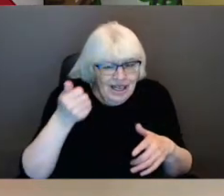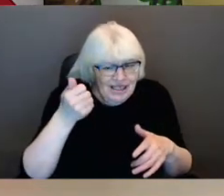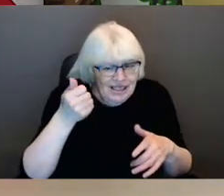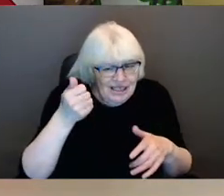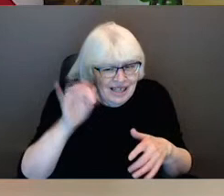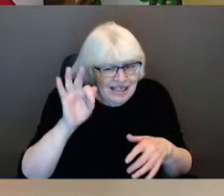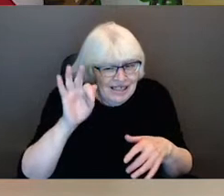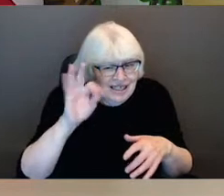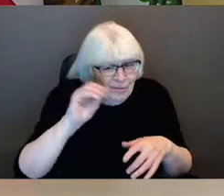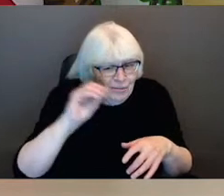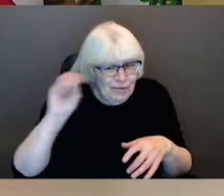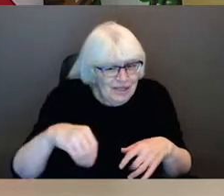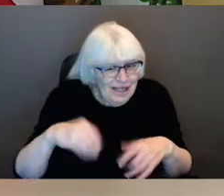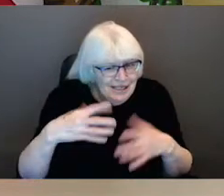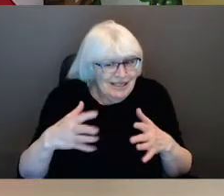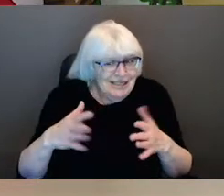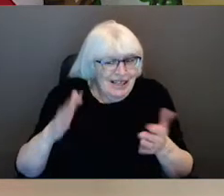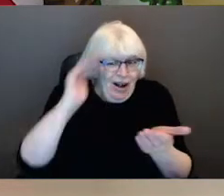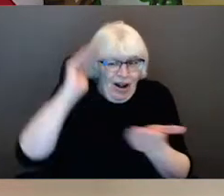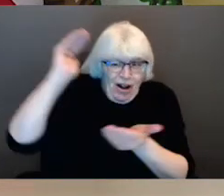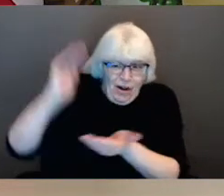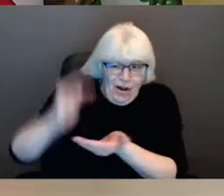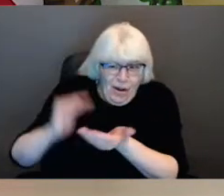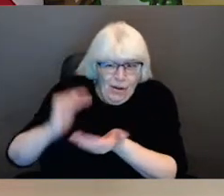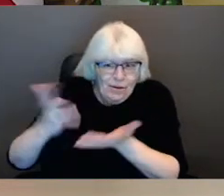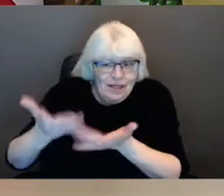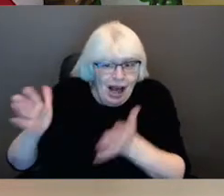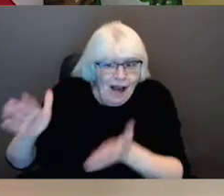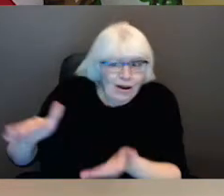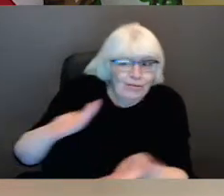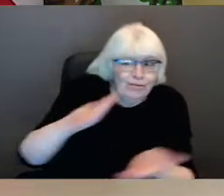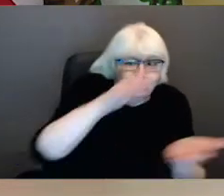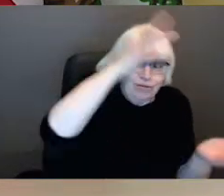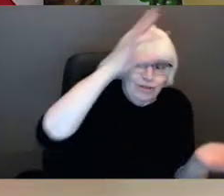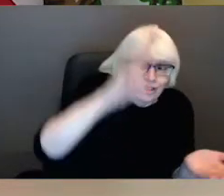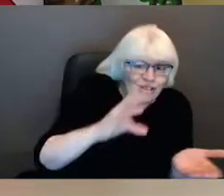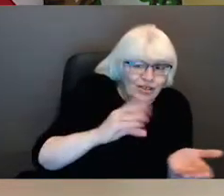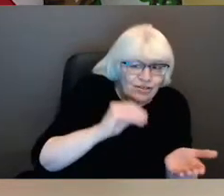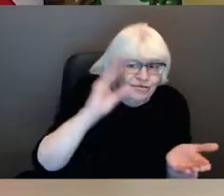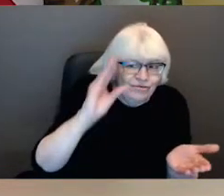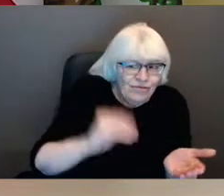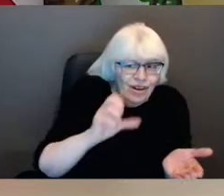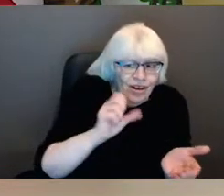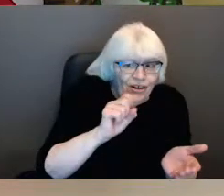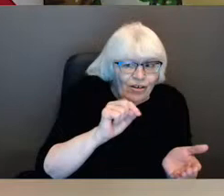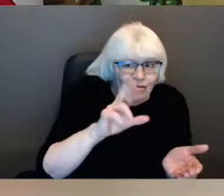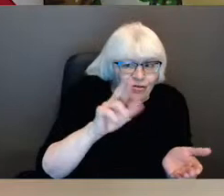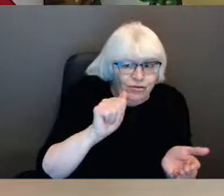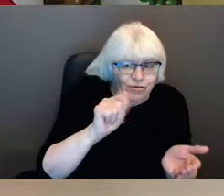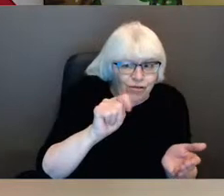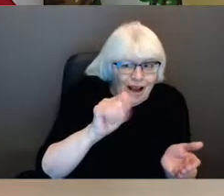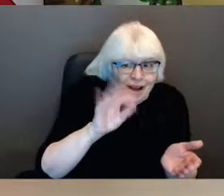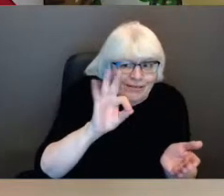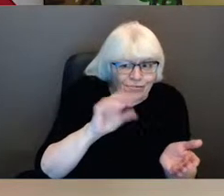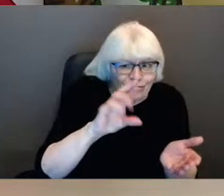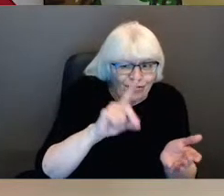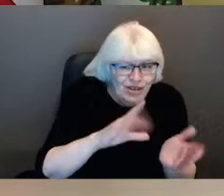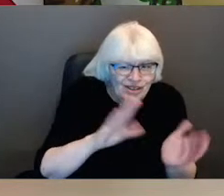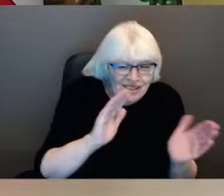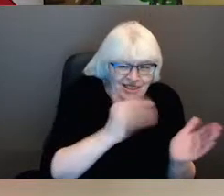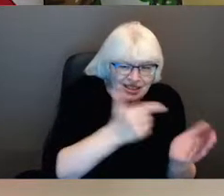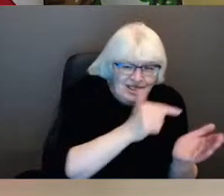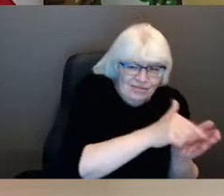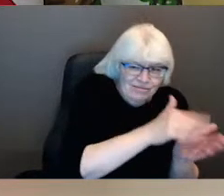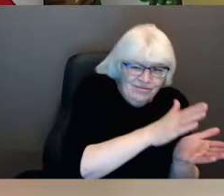with 75% at Stratford Elementary. But it's not even a regional thing, because if you look here in Charlottetown, St. Jean Elementary, that's